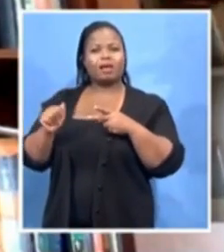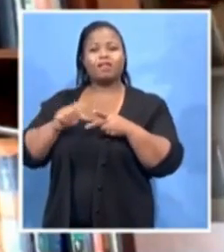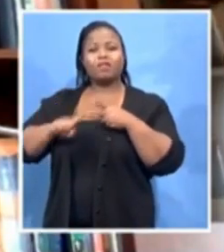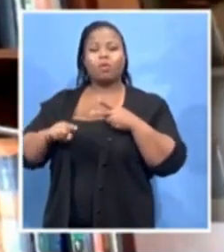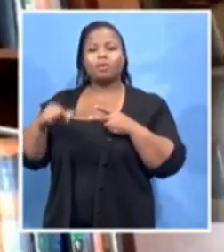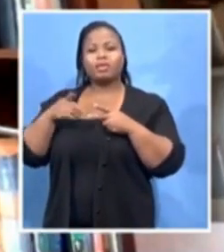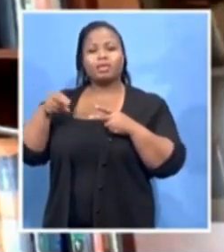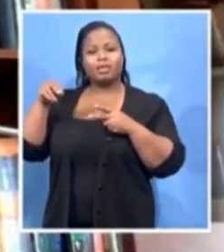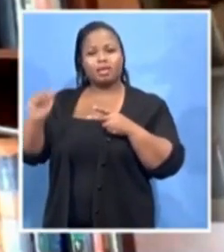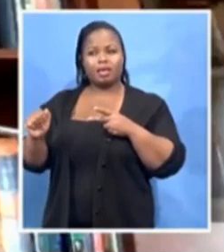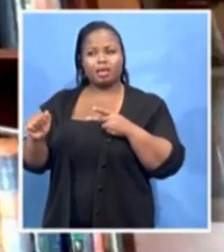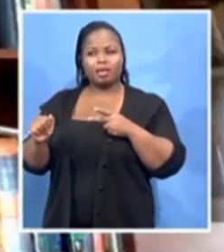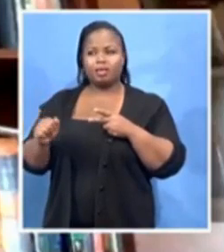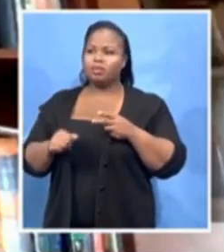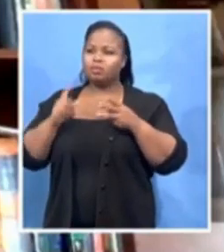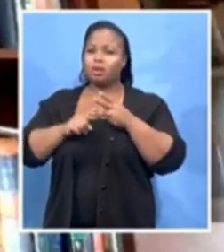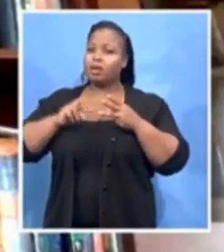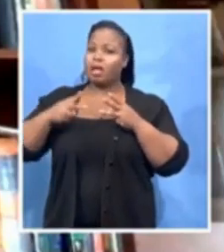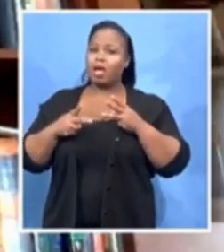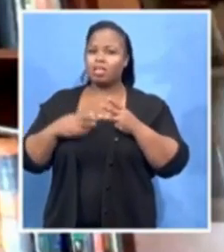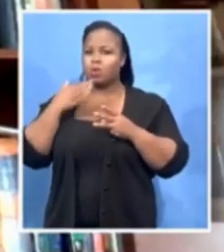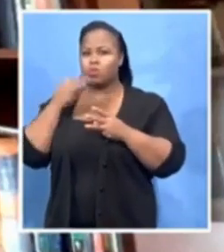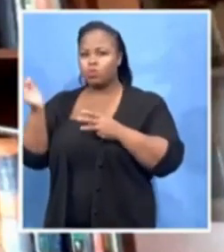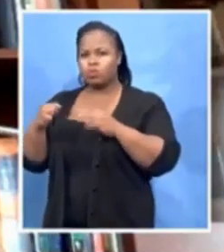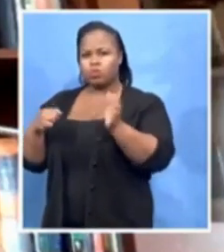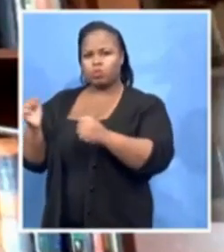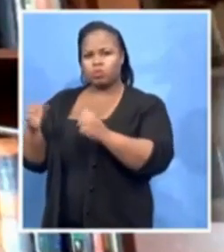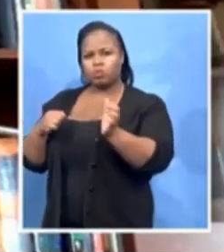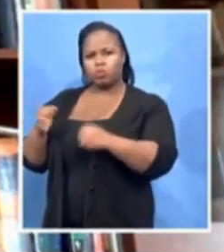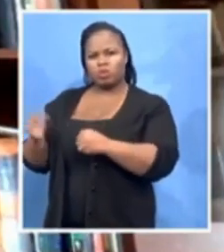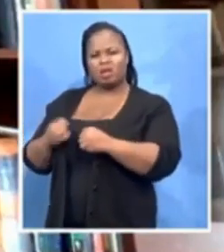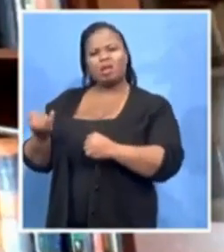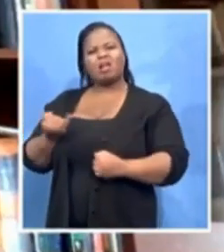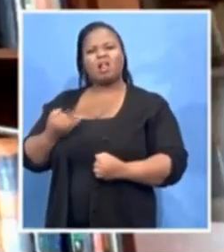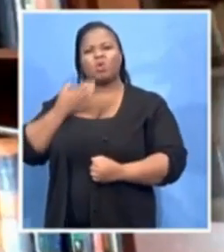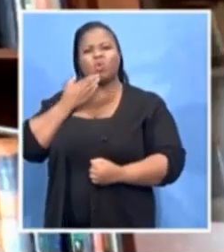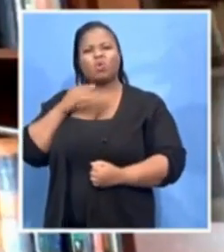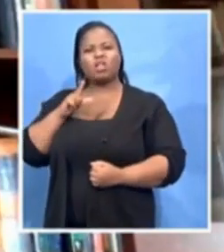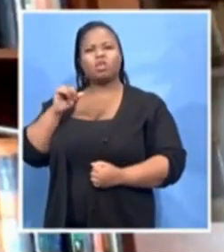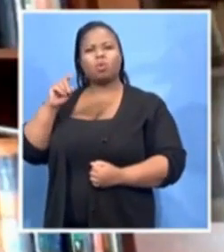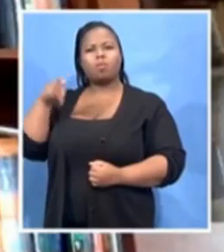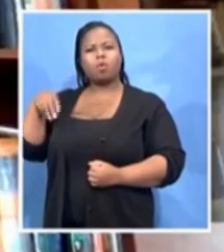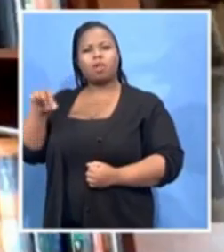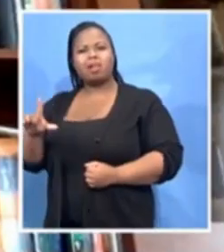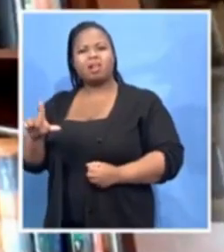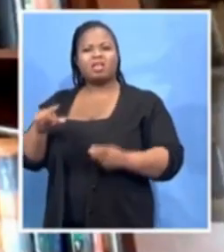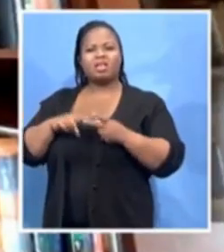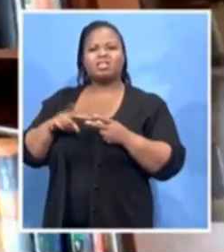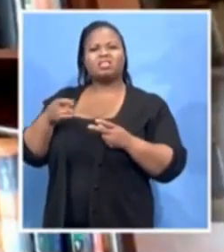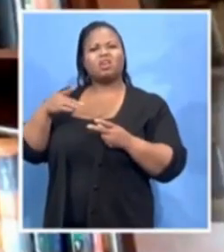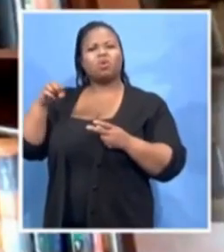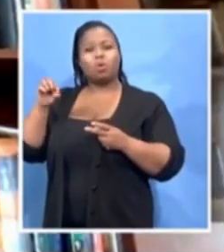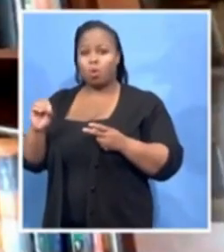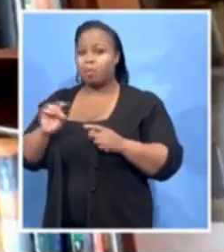are wishy-washy. People like Leopold Sédar Senghor, although he leads the Negritude